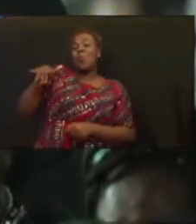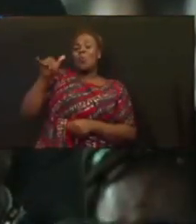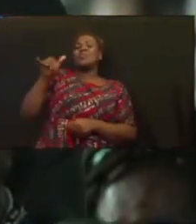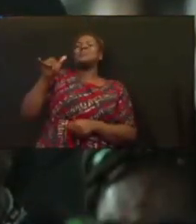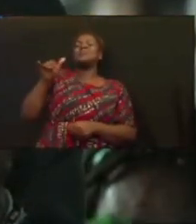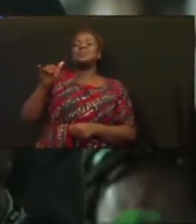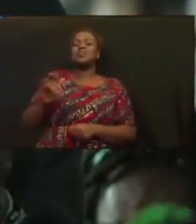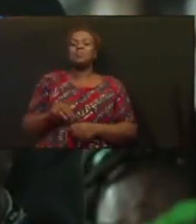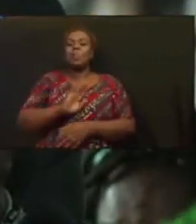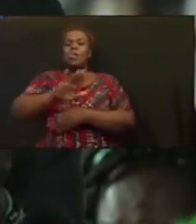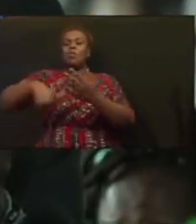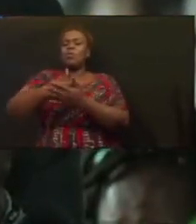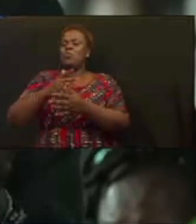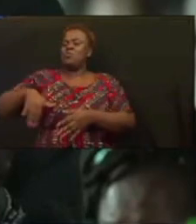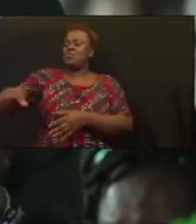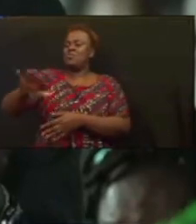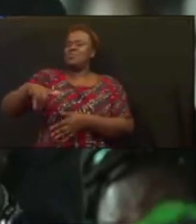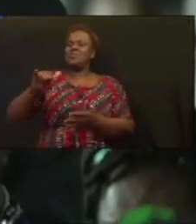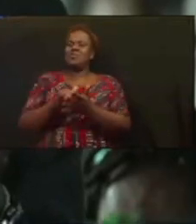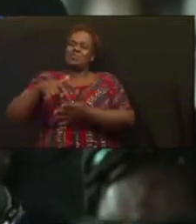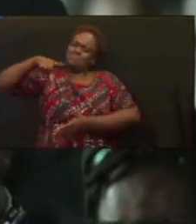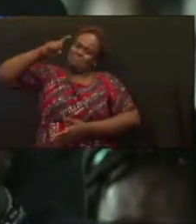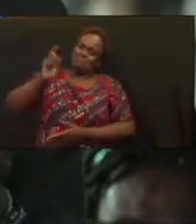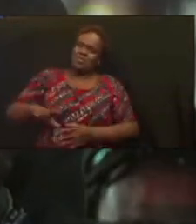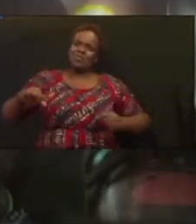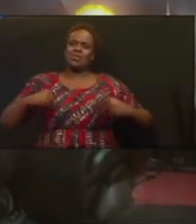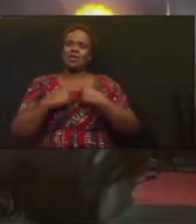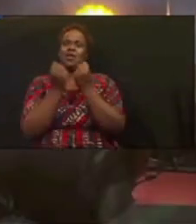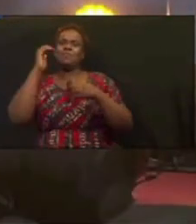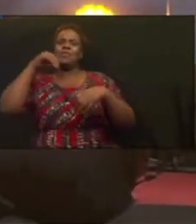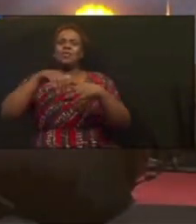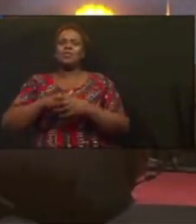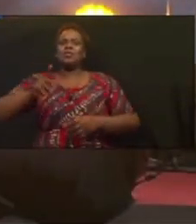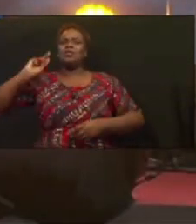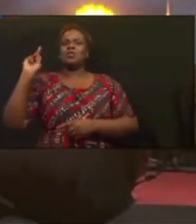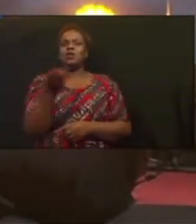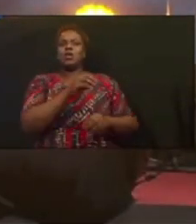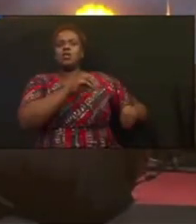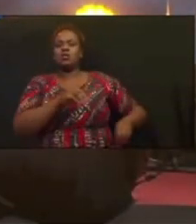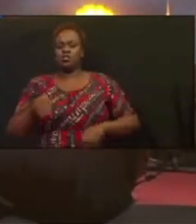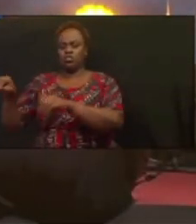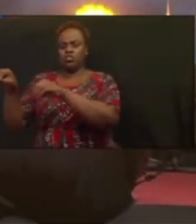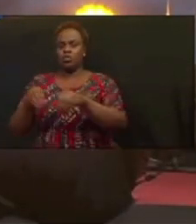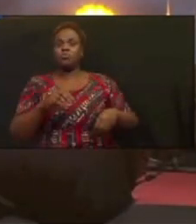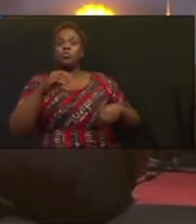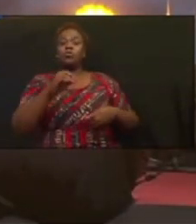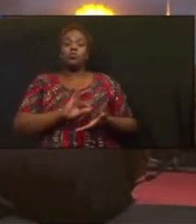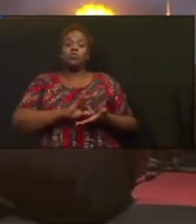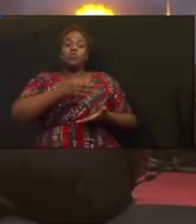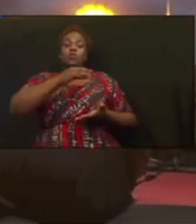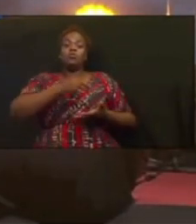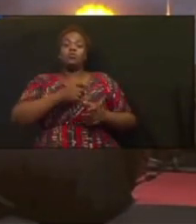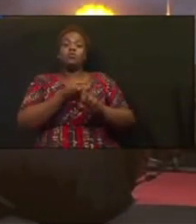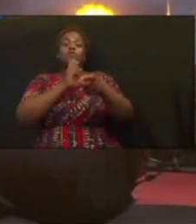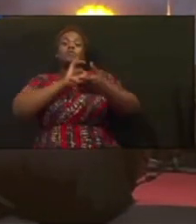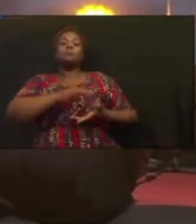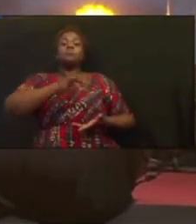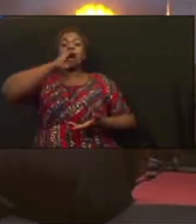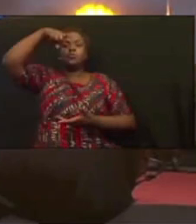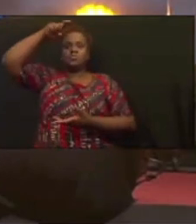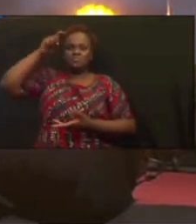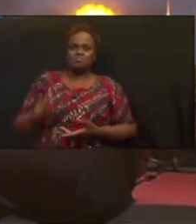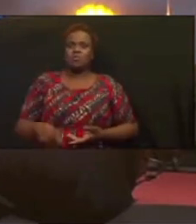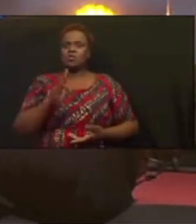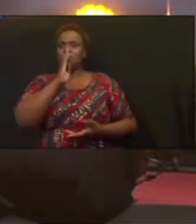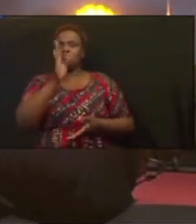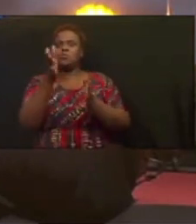Everything that must happen in Kenya, transported from the spirit to the earth realm, must come through prayer. Pray